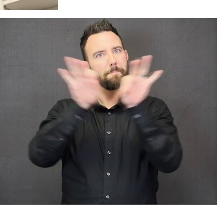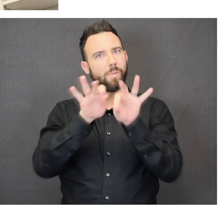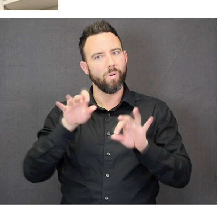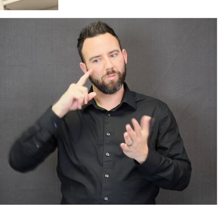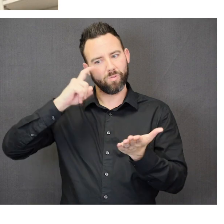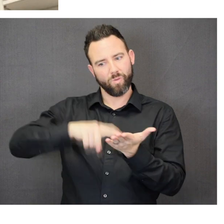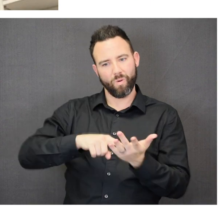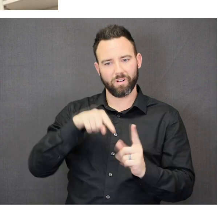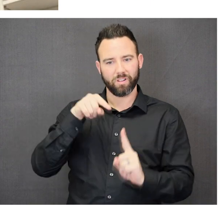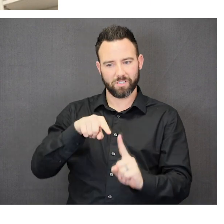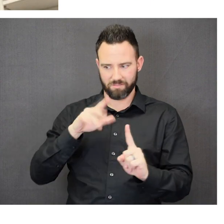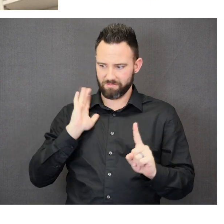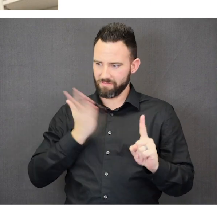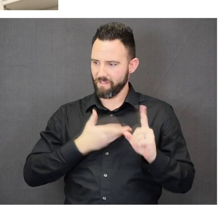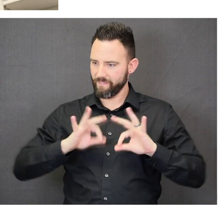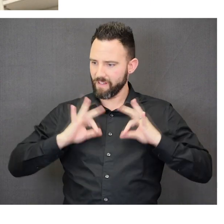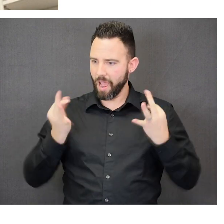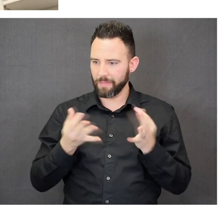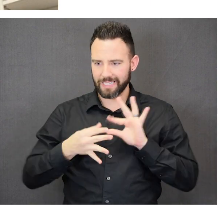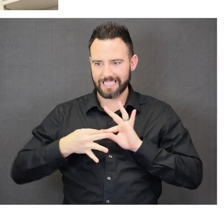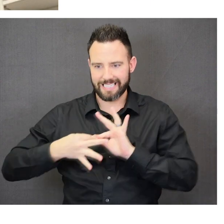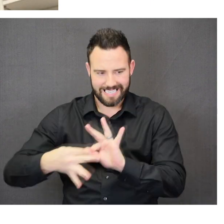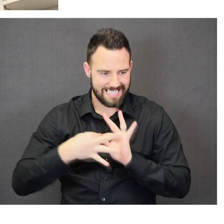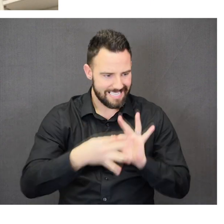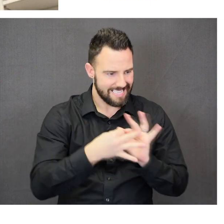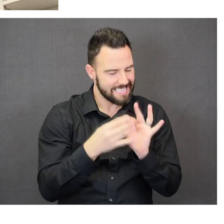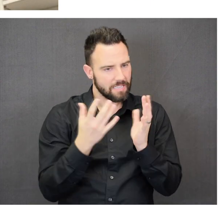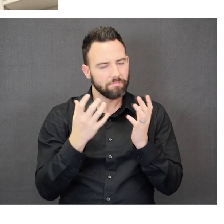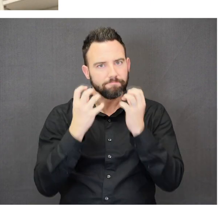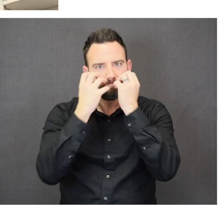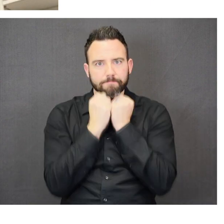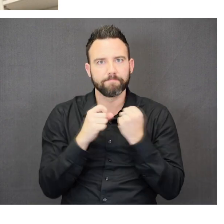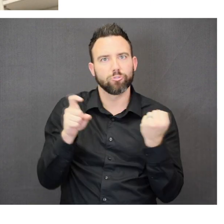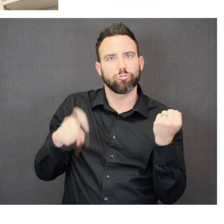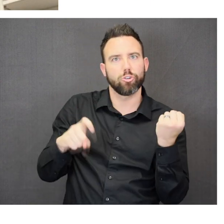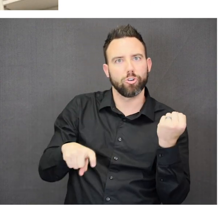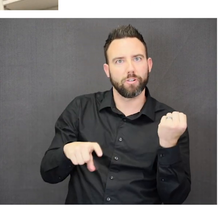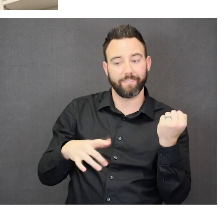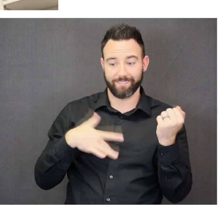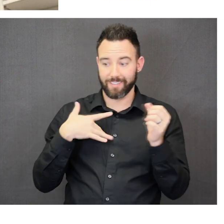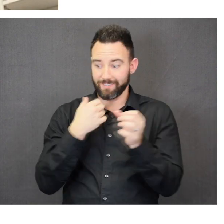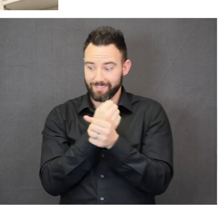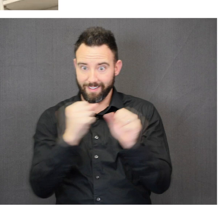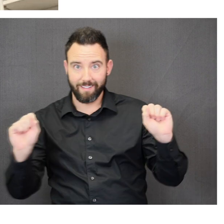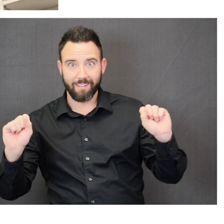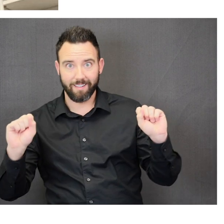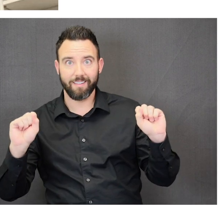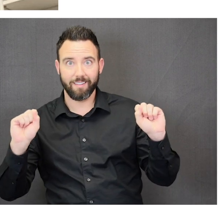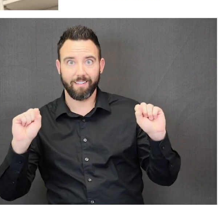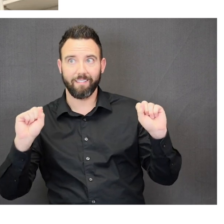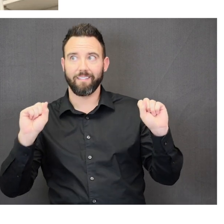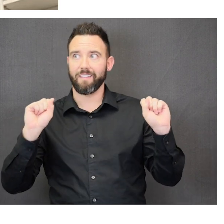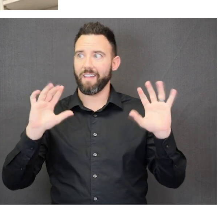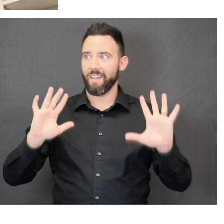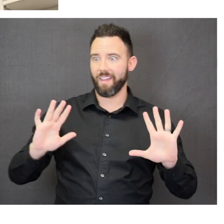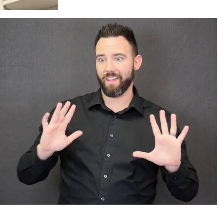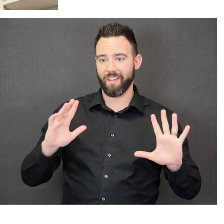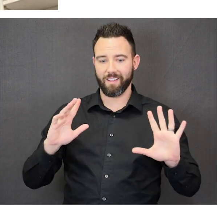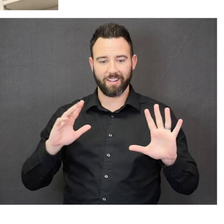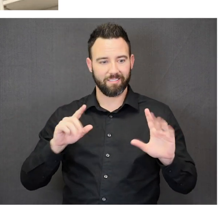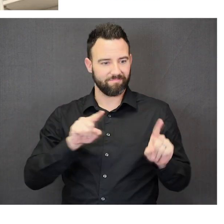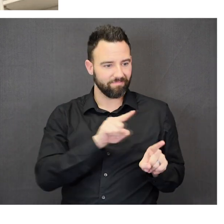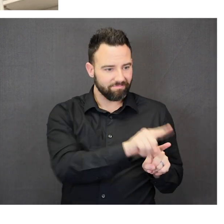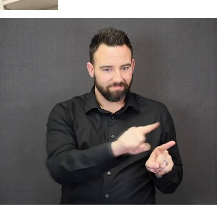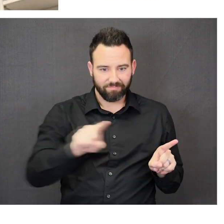be connected in a way that feels safe and in a way that allows everyone's